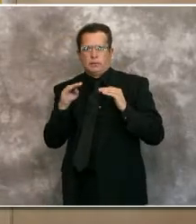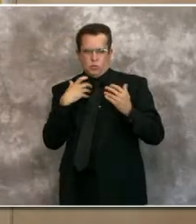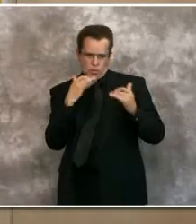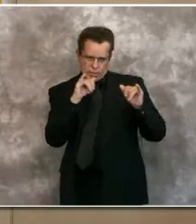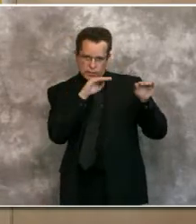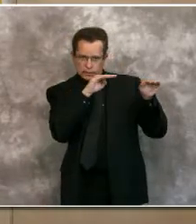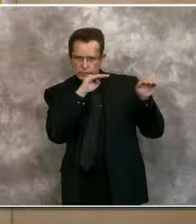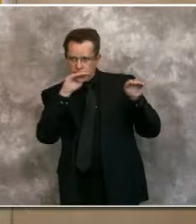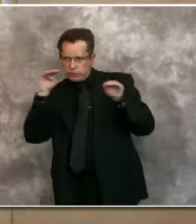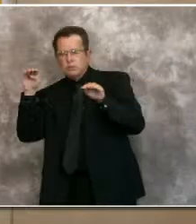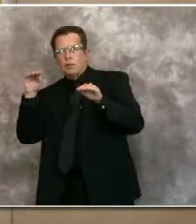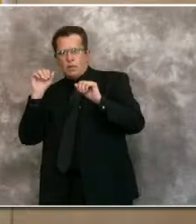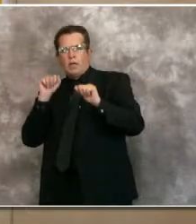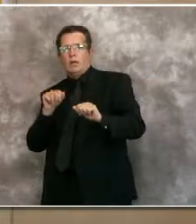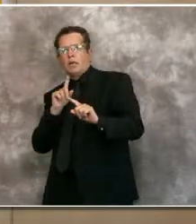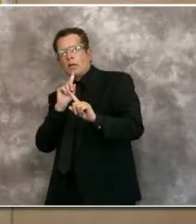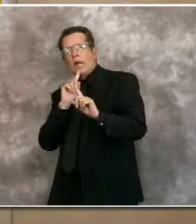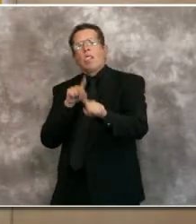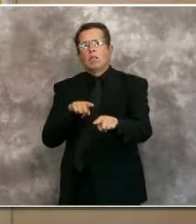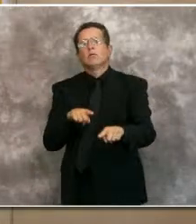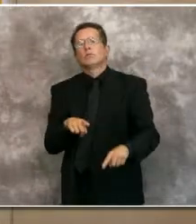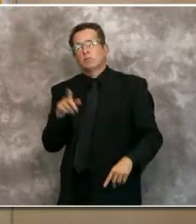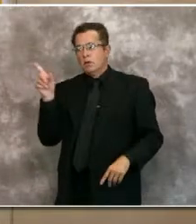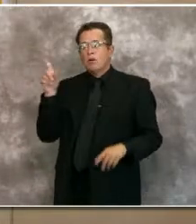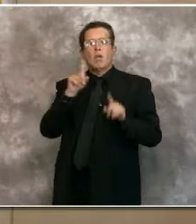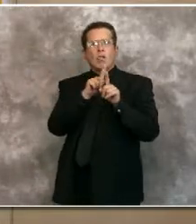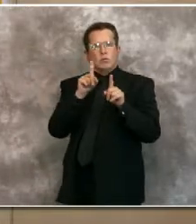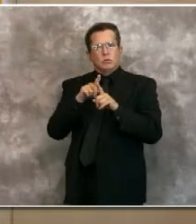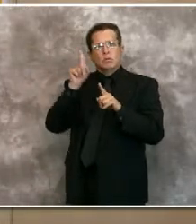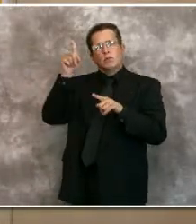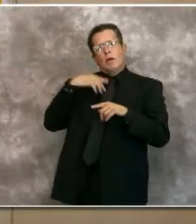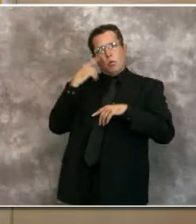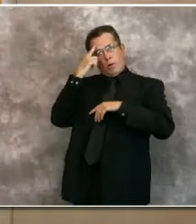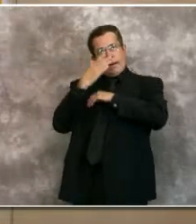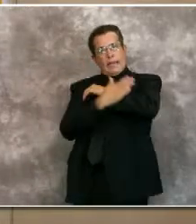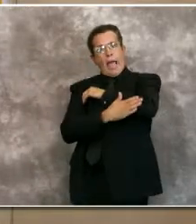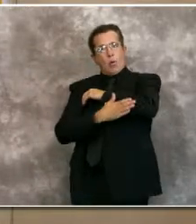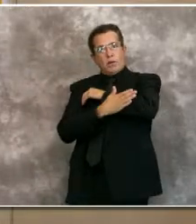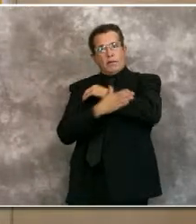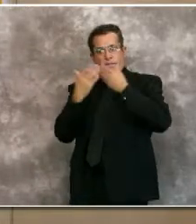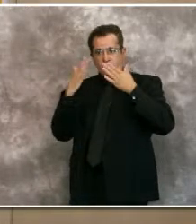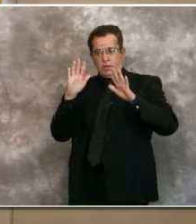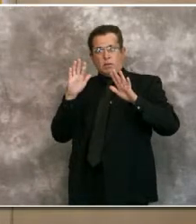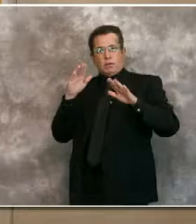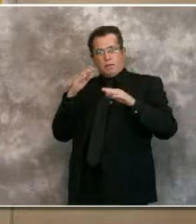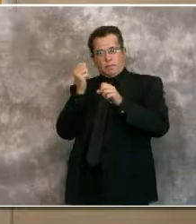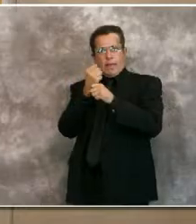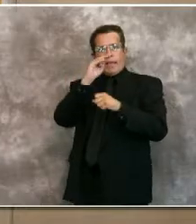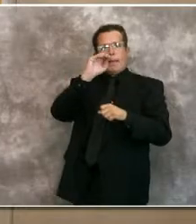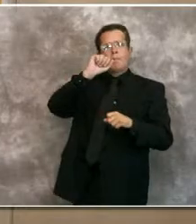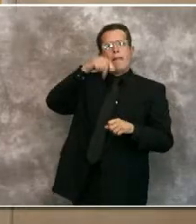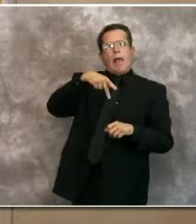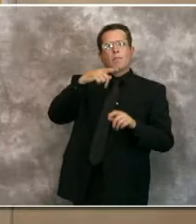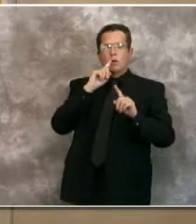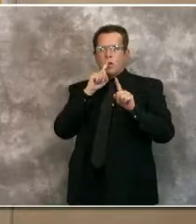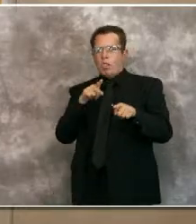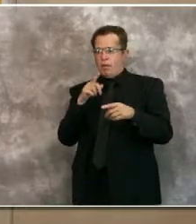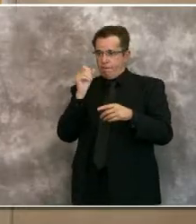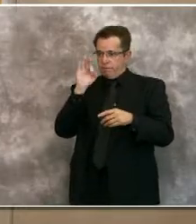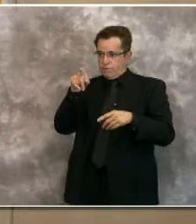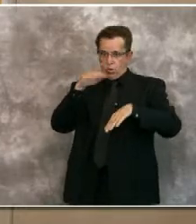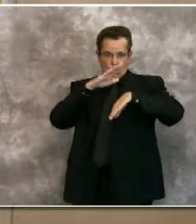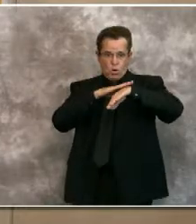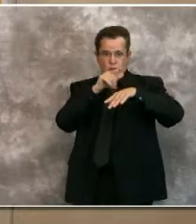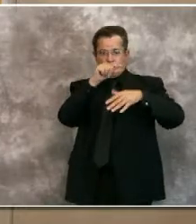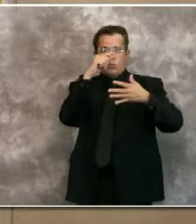Gotcha. And then separately, has the county mapped out in advance the actions it will take in response to triggers going off? What would it